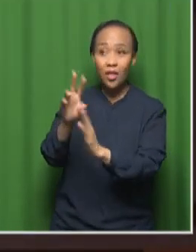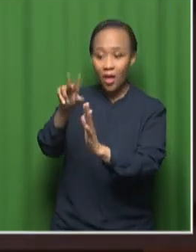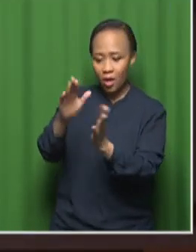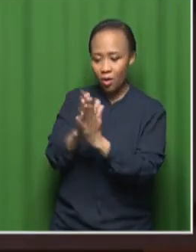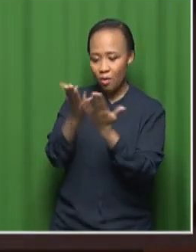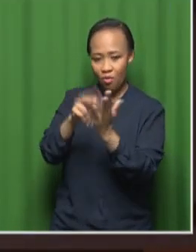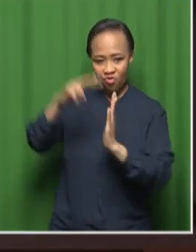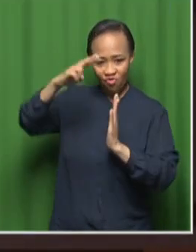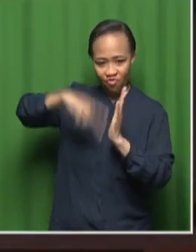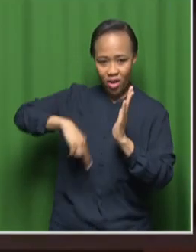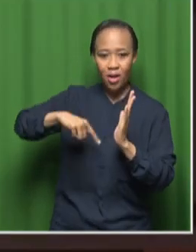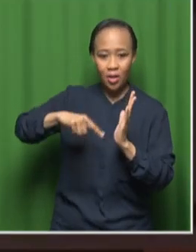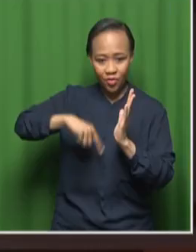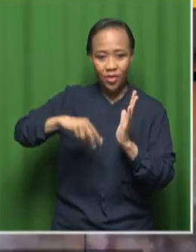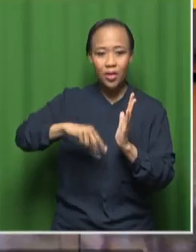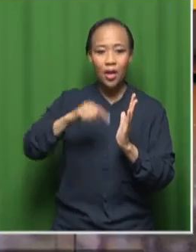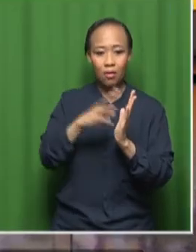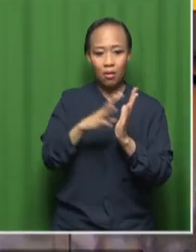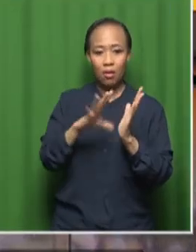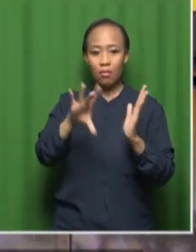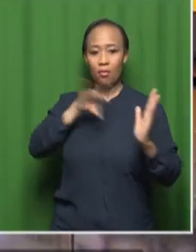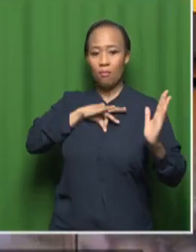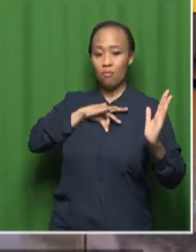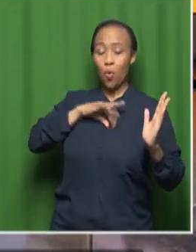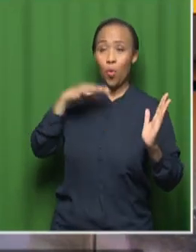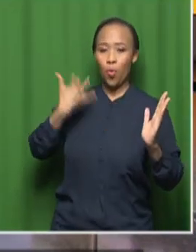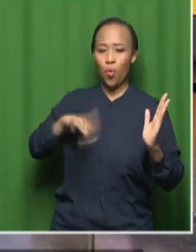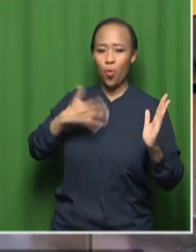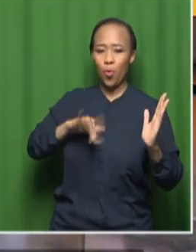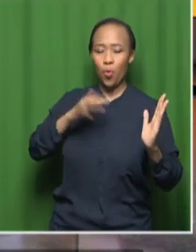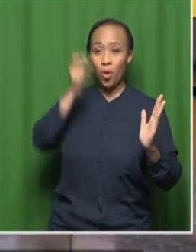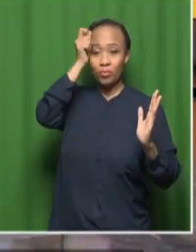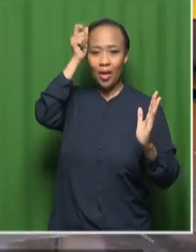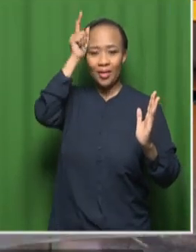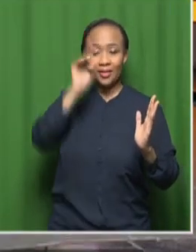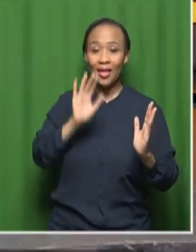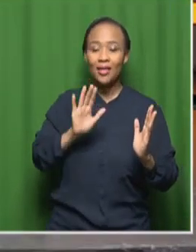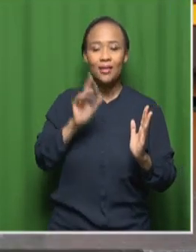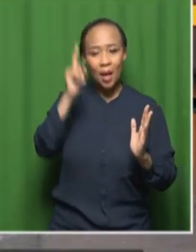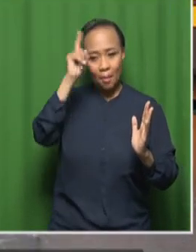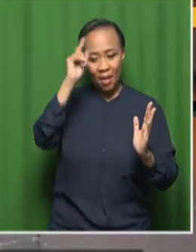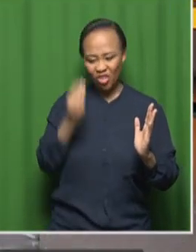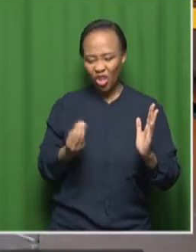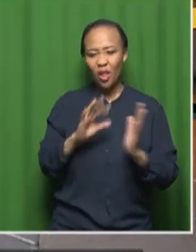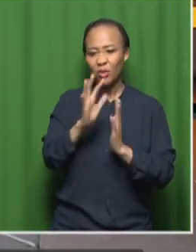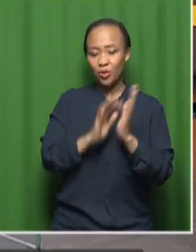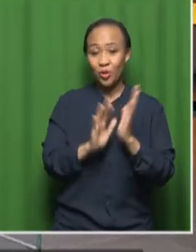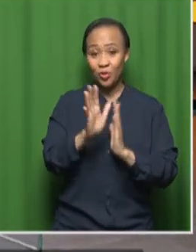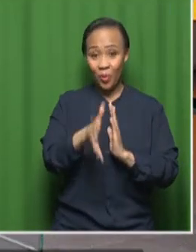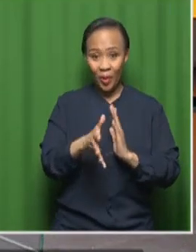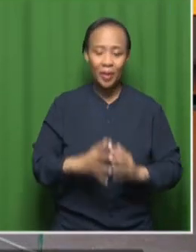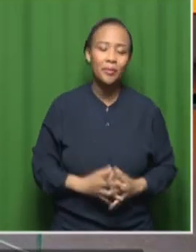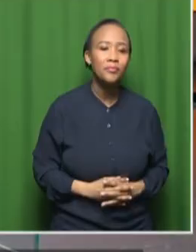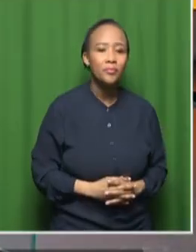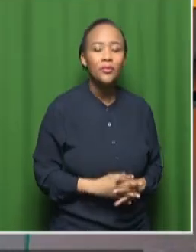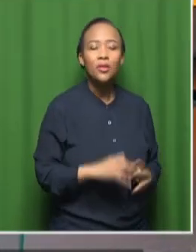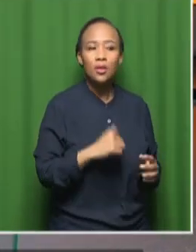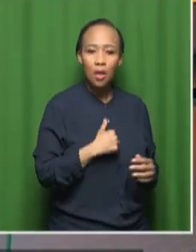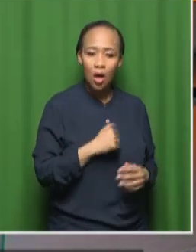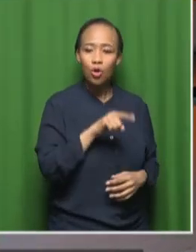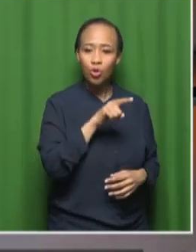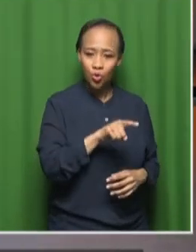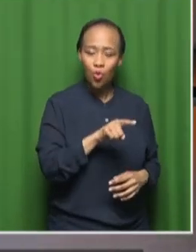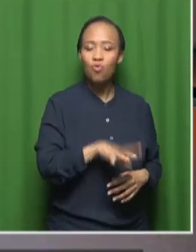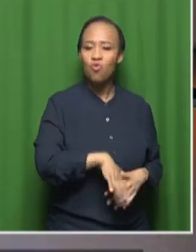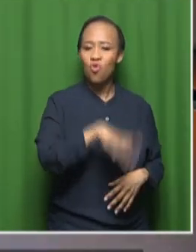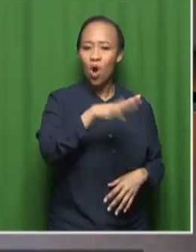of a black child. That is what all this book was about, sir. And having said that, I do understand that you grew up as an orphan and yes, you grew up in an